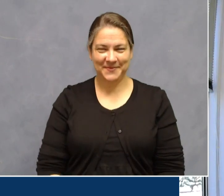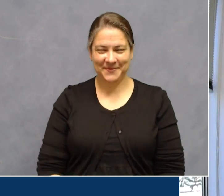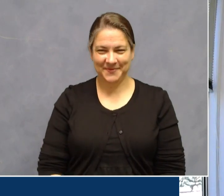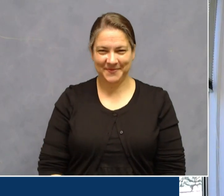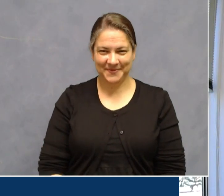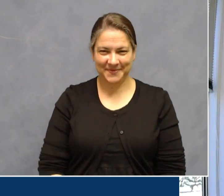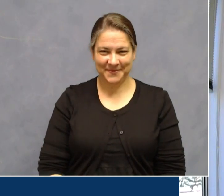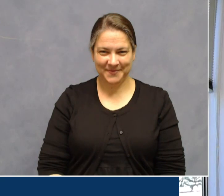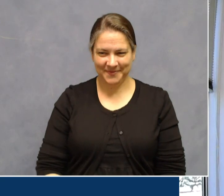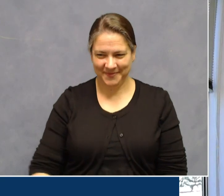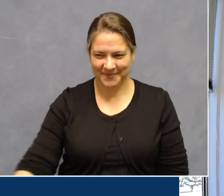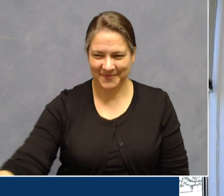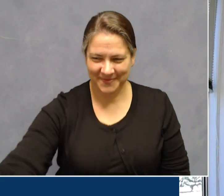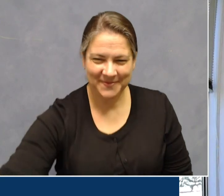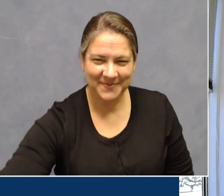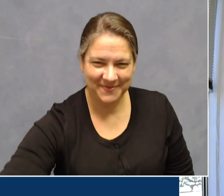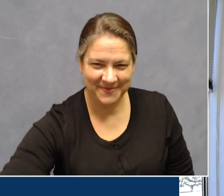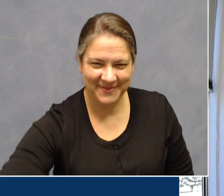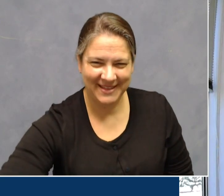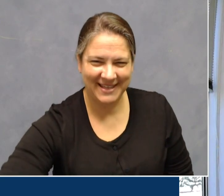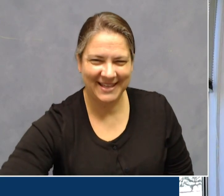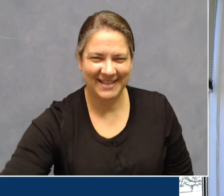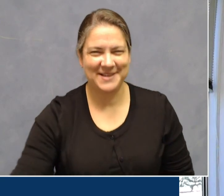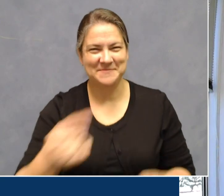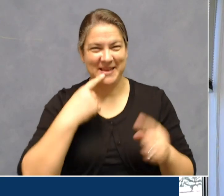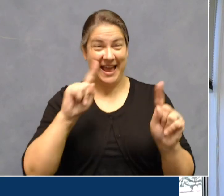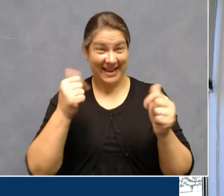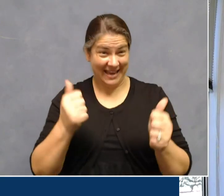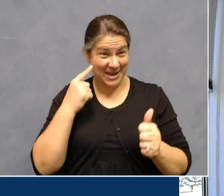There we go. Now you got me. Can you hear me now?